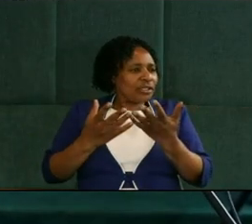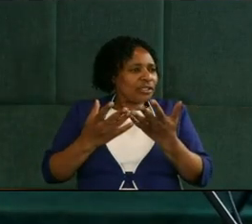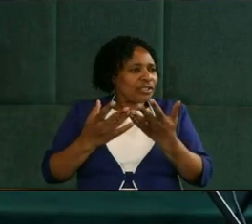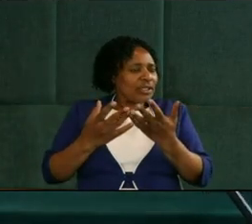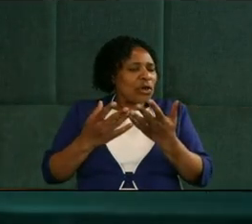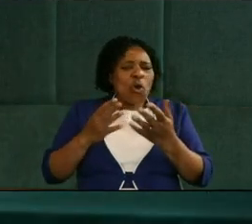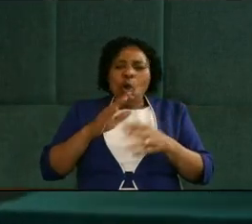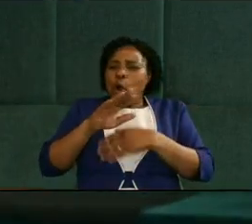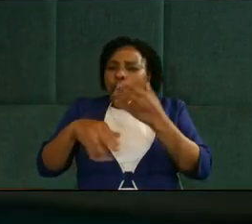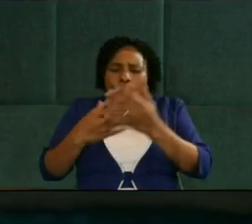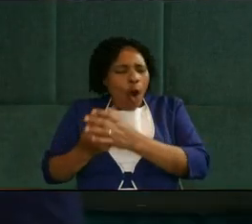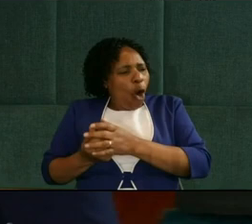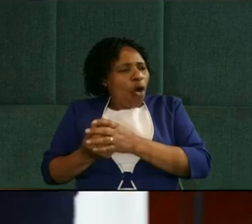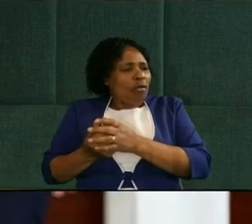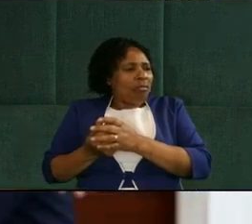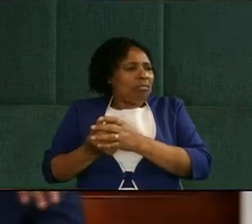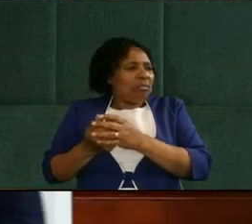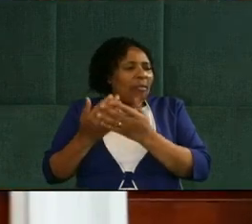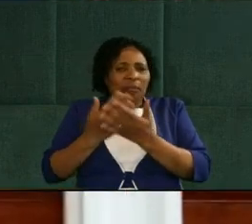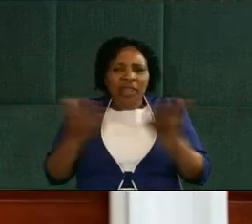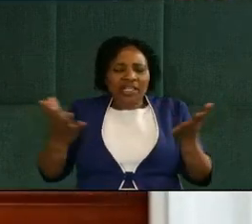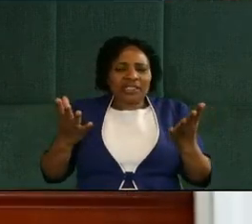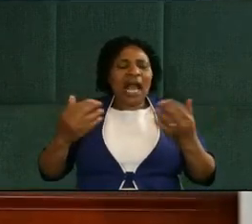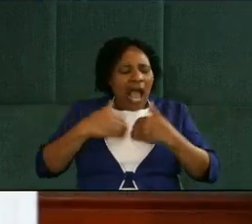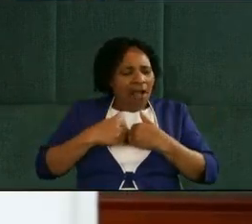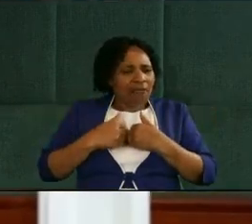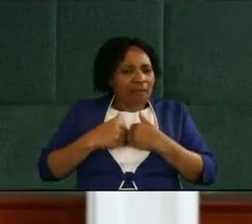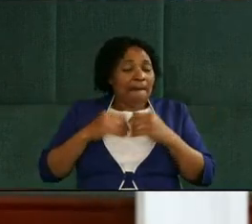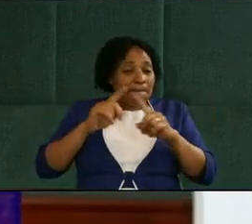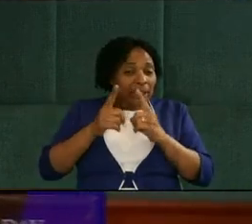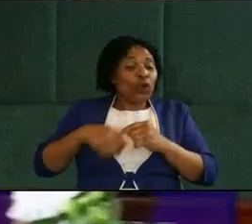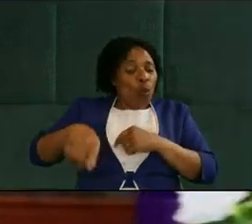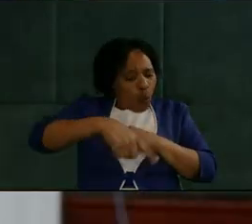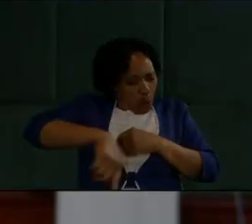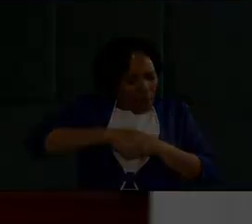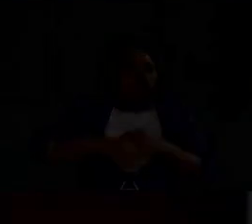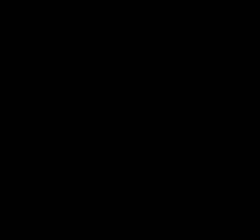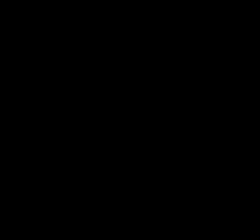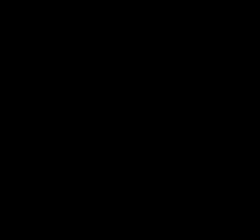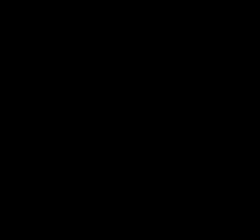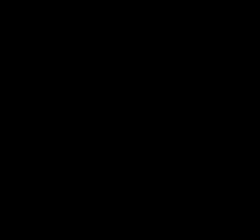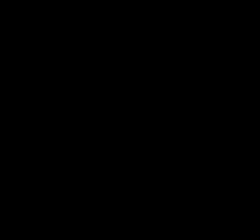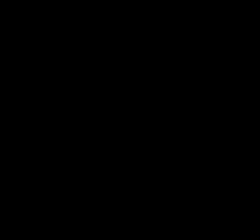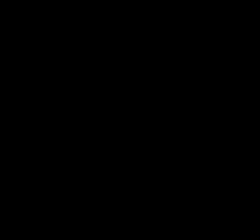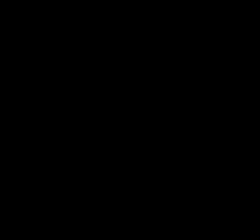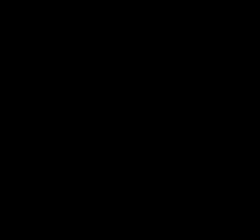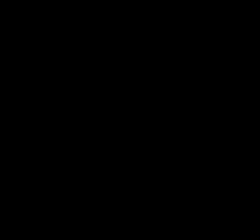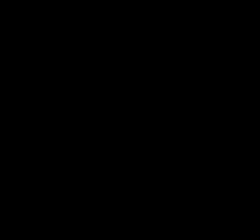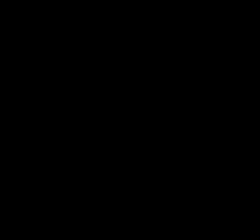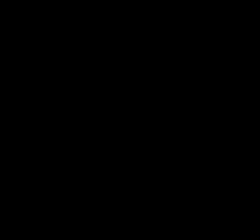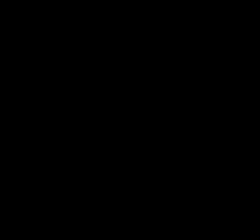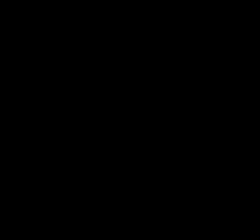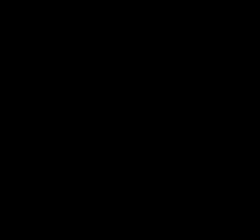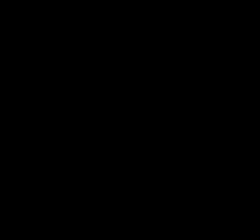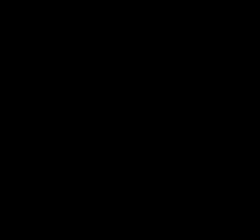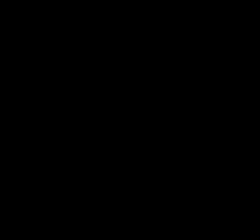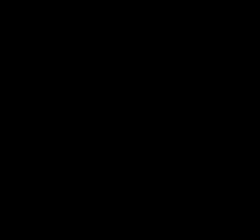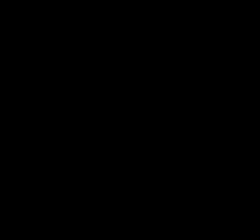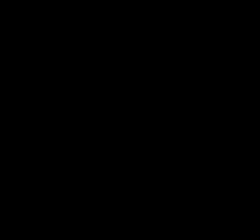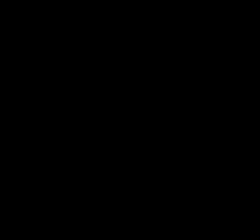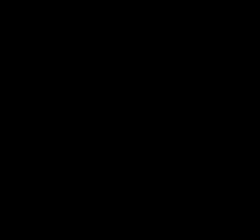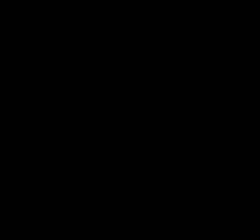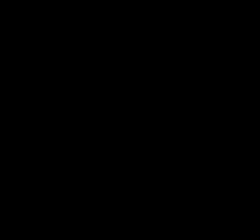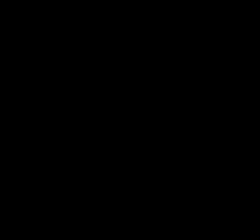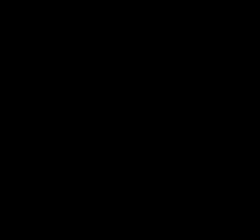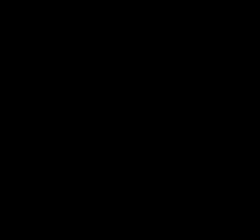Ghost. We will tell you what the dream means. Okay? Here's the interpretation. Fasten your seatbelt. He says, you, okay, what in the world